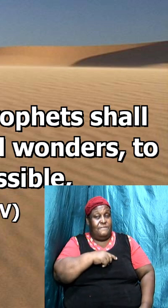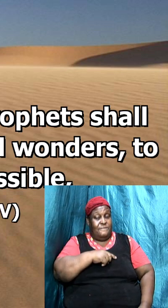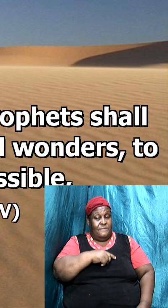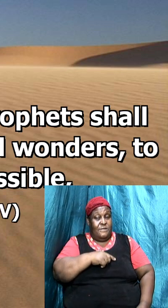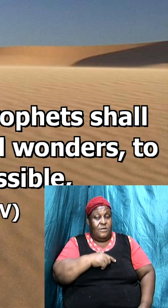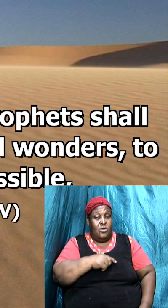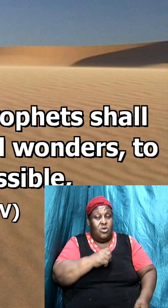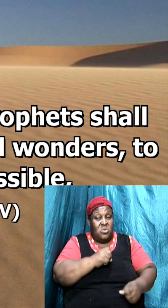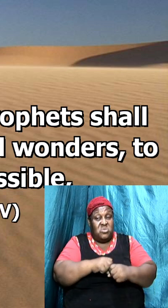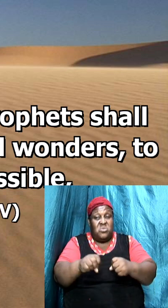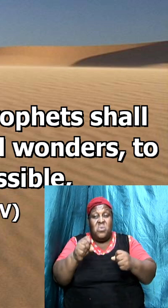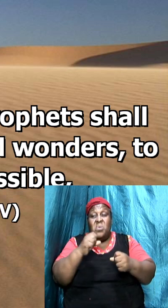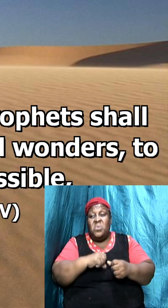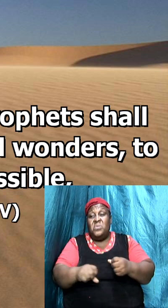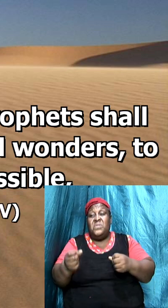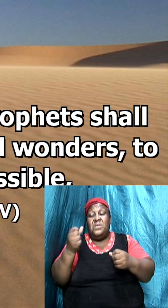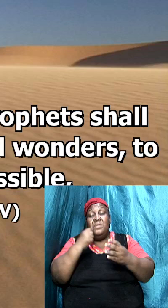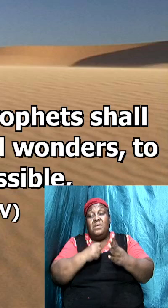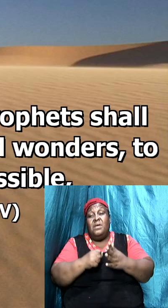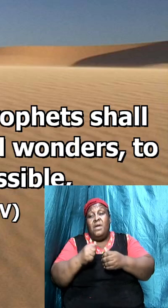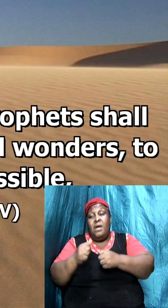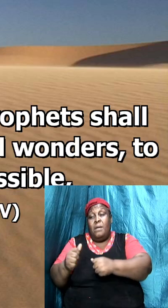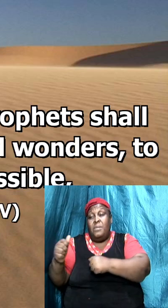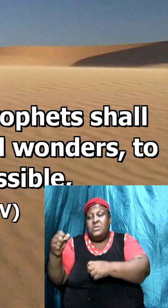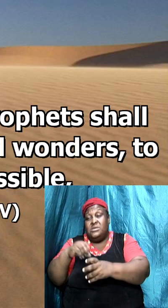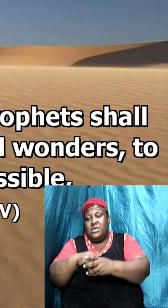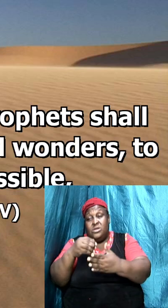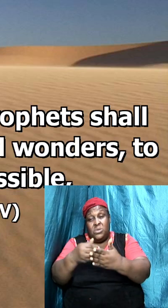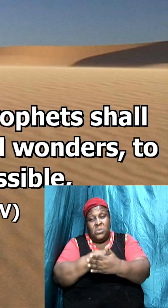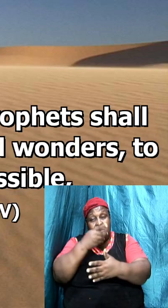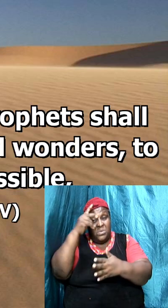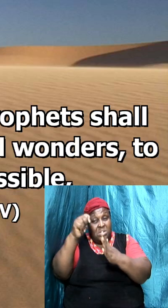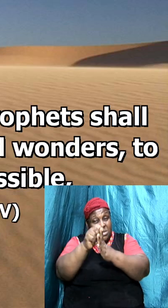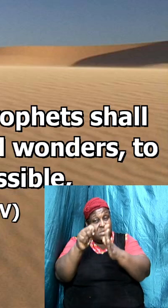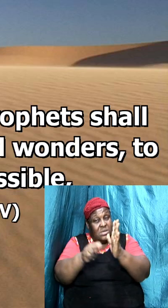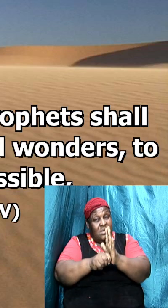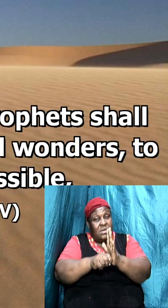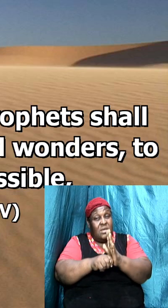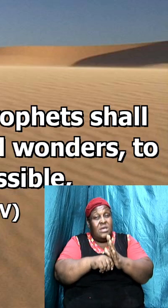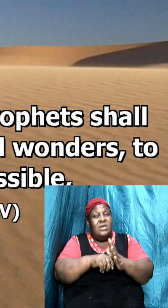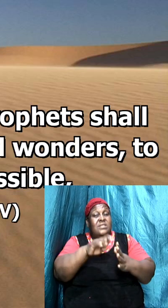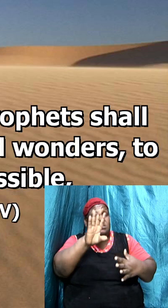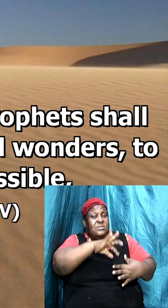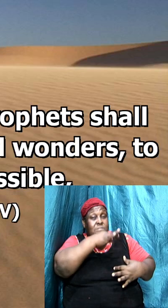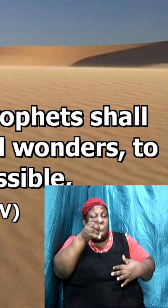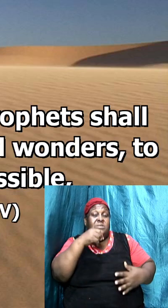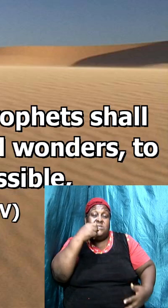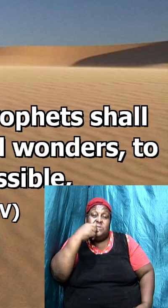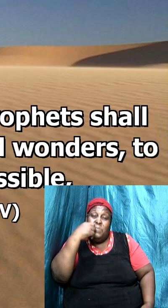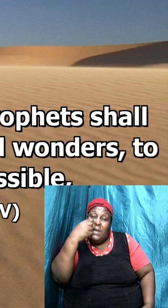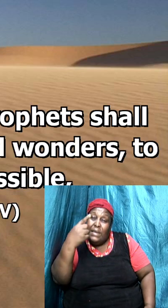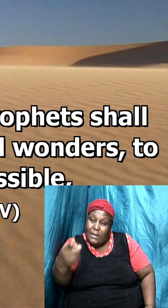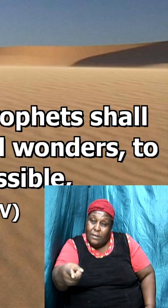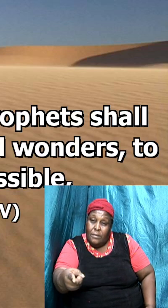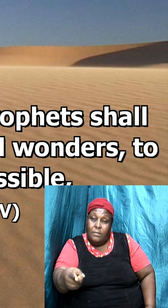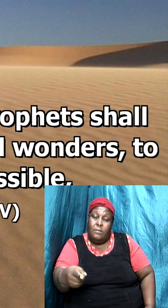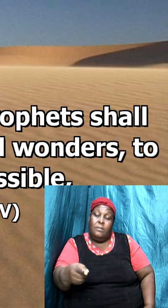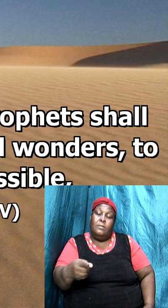So the apostle now in the New Testament was saying now that the Spirit speaks.